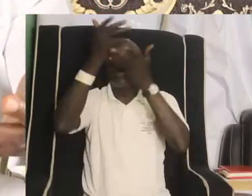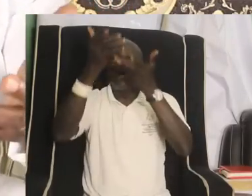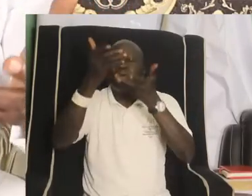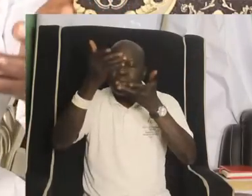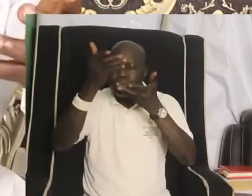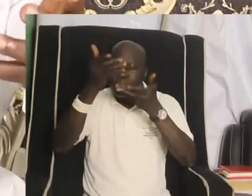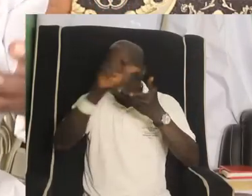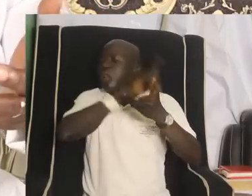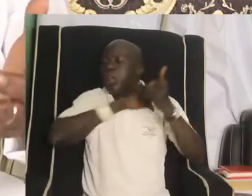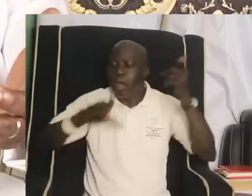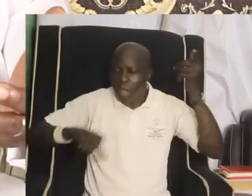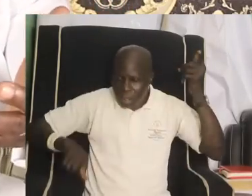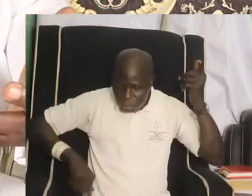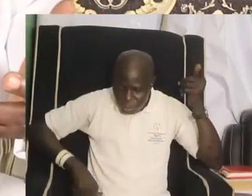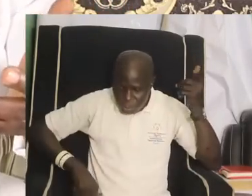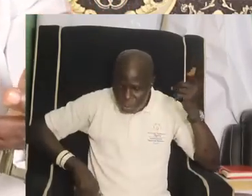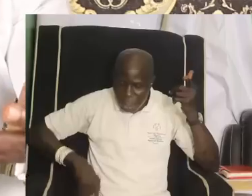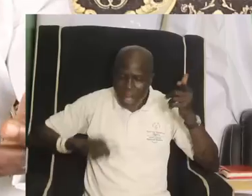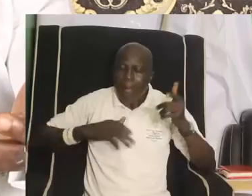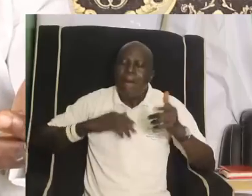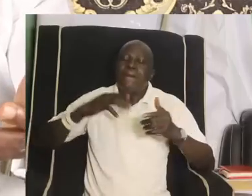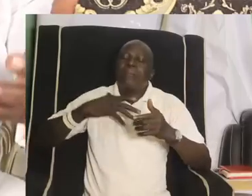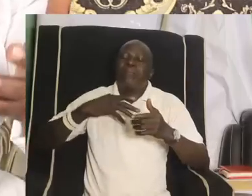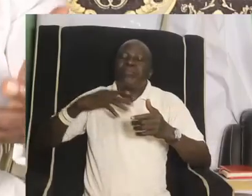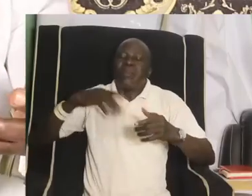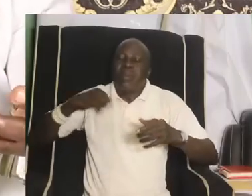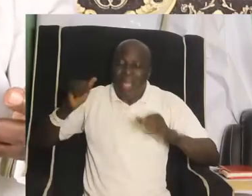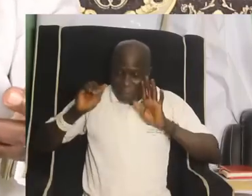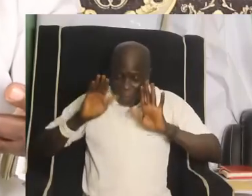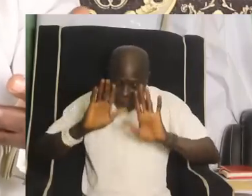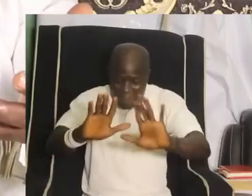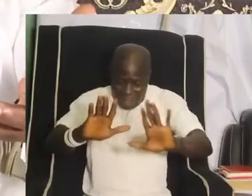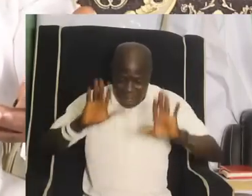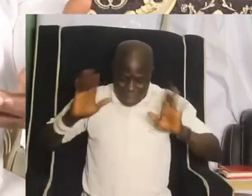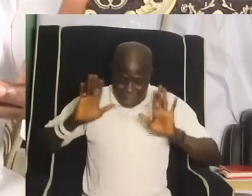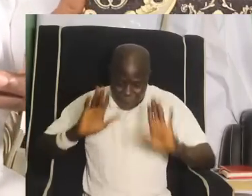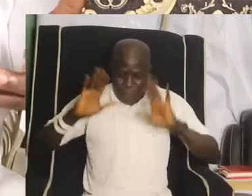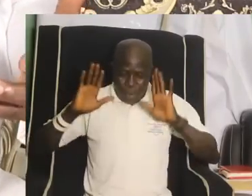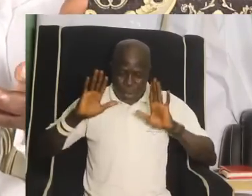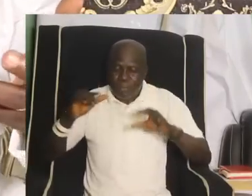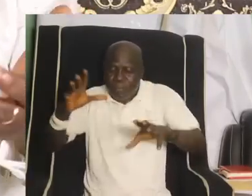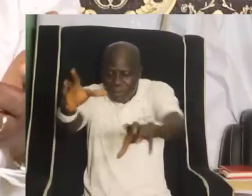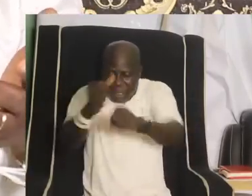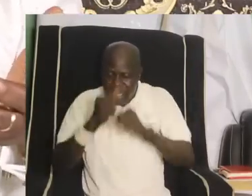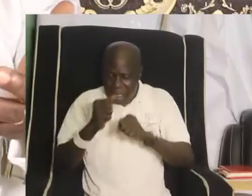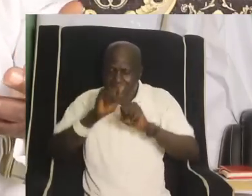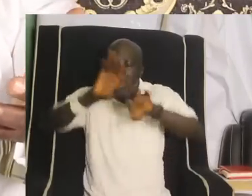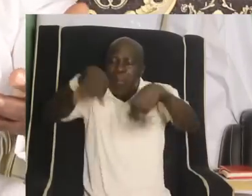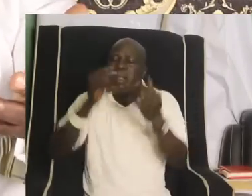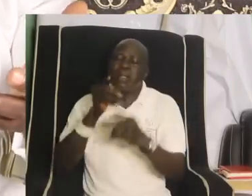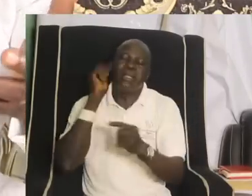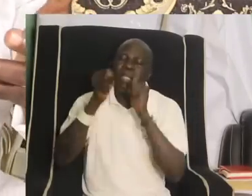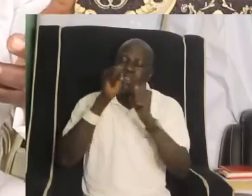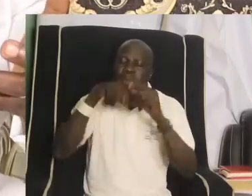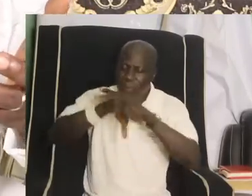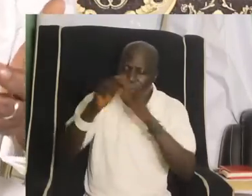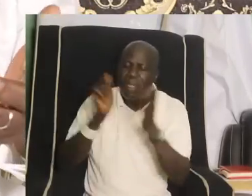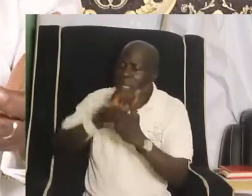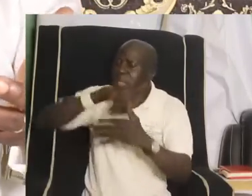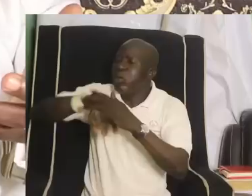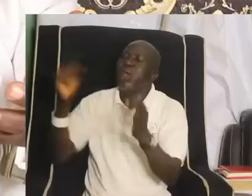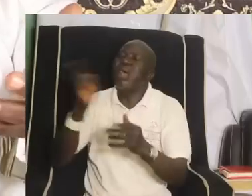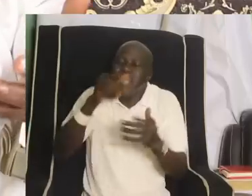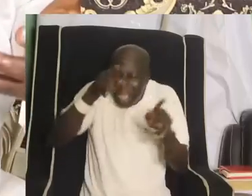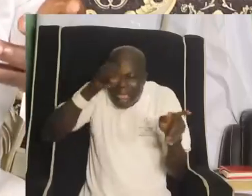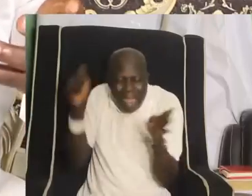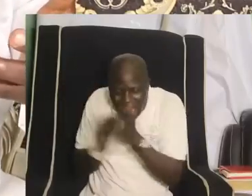with that shout. Lord. By fire. By force. Pẹ̀lú ipá àti iná. Ẹgbà ẹ̀tọ́ mi fún mi. Release my testament to me. Bí ibi tó há mọ́. Where